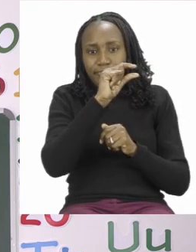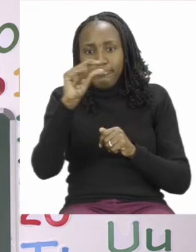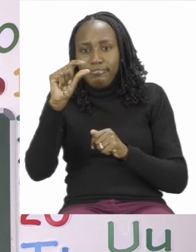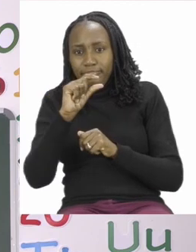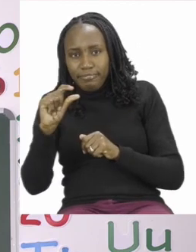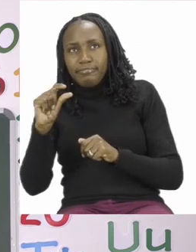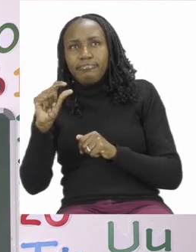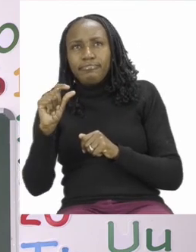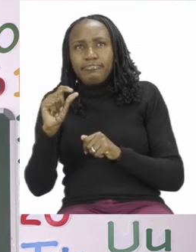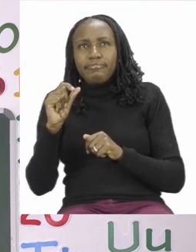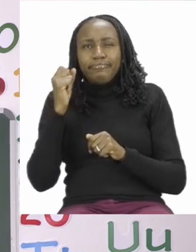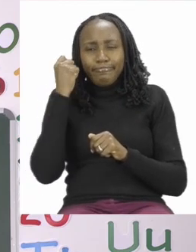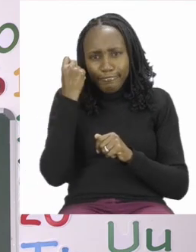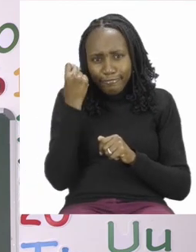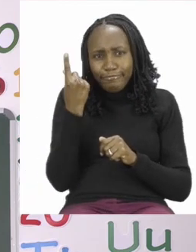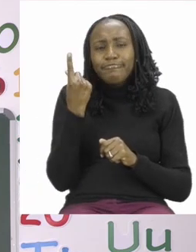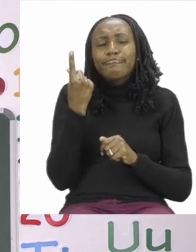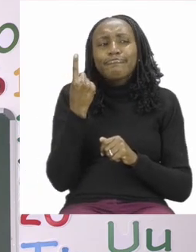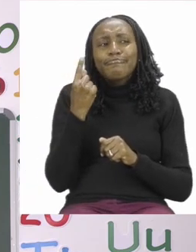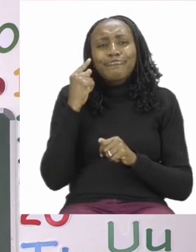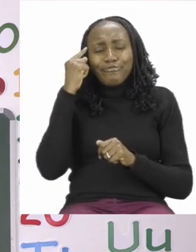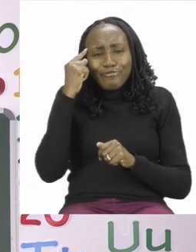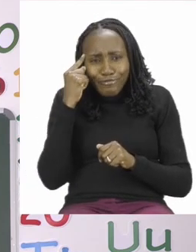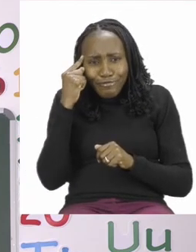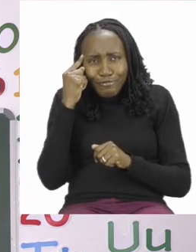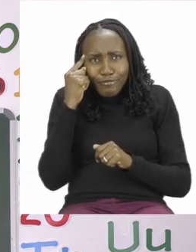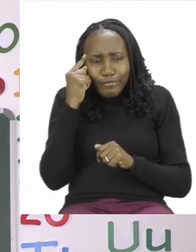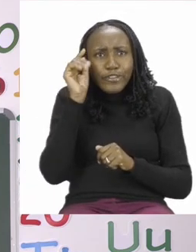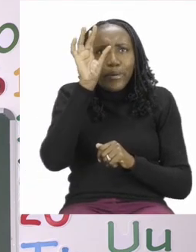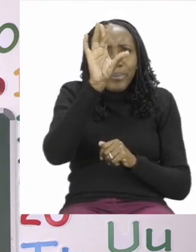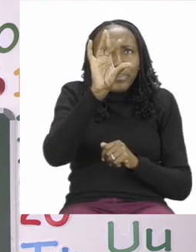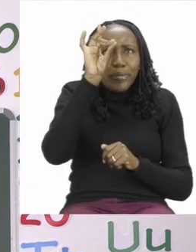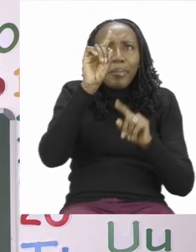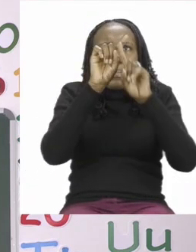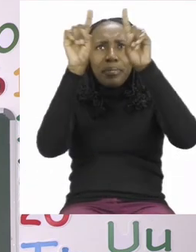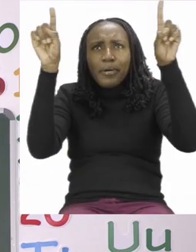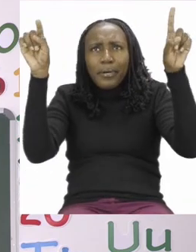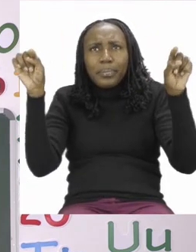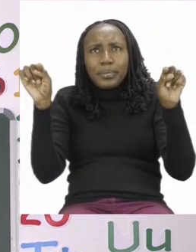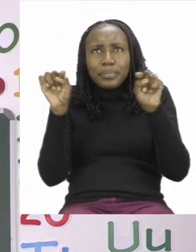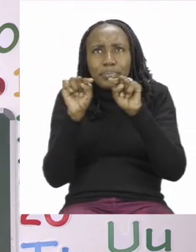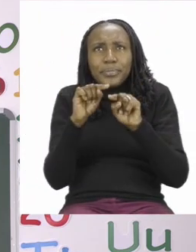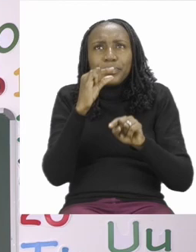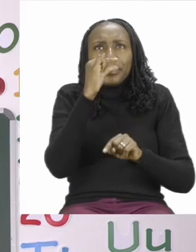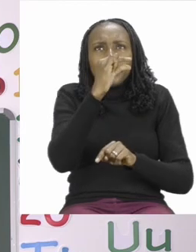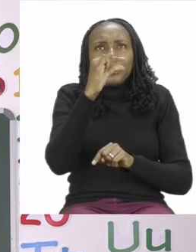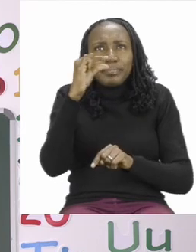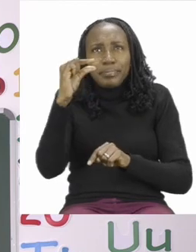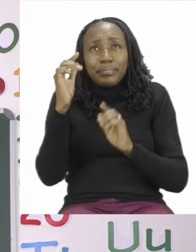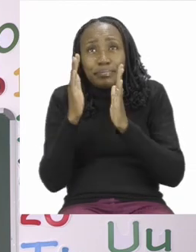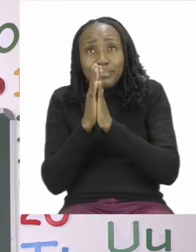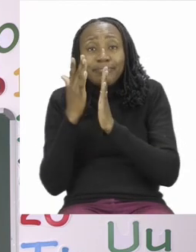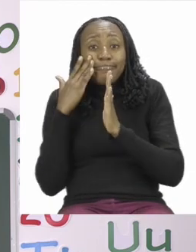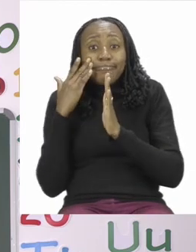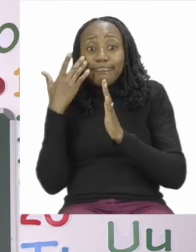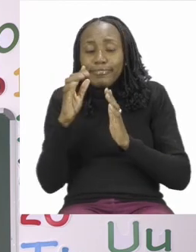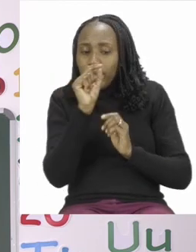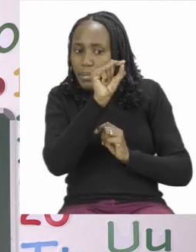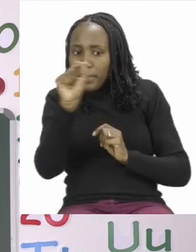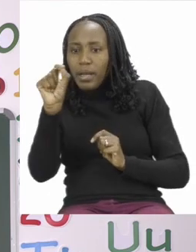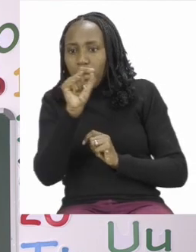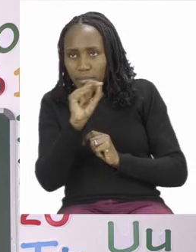it, you are listening to yourself say the words out loud. Don't forget to cross out each word that you